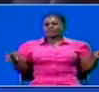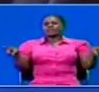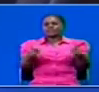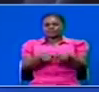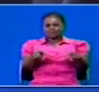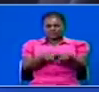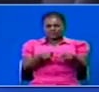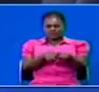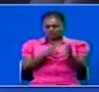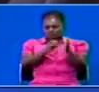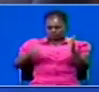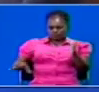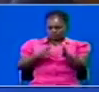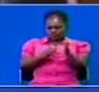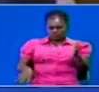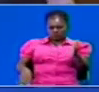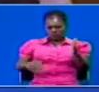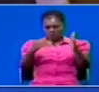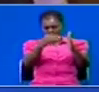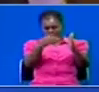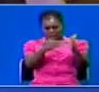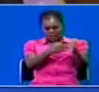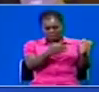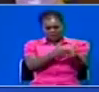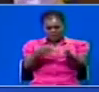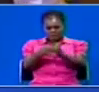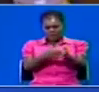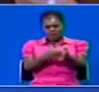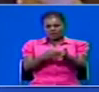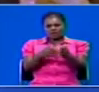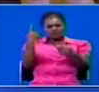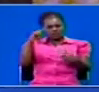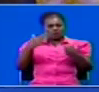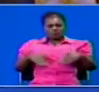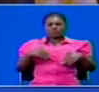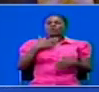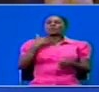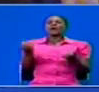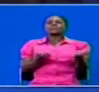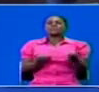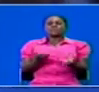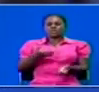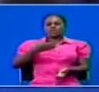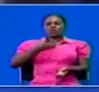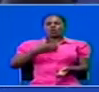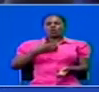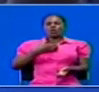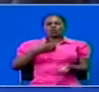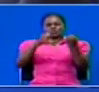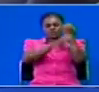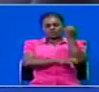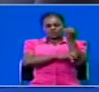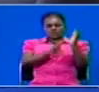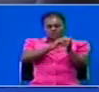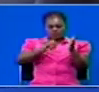worked hard to remove barriers for Kenyan investors who want to invest in their own country. We have cut interest